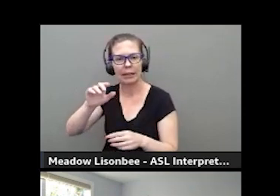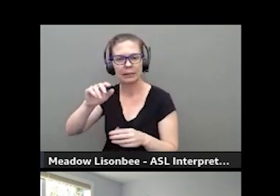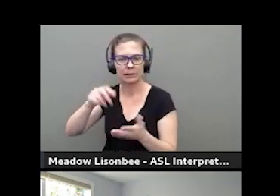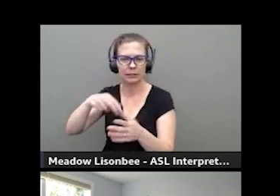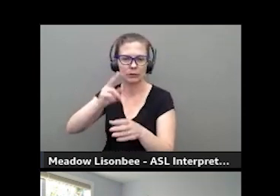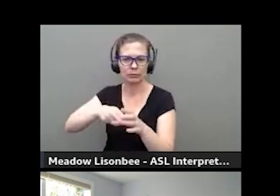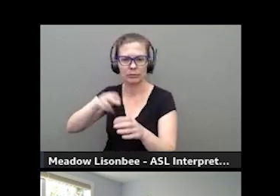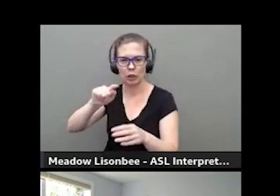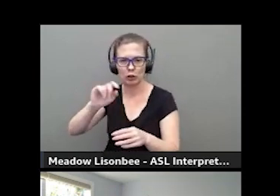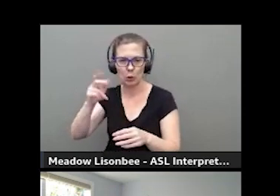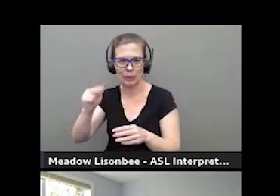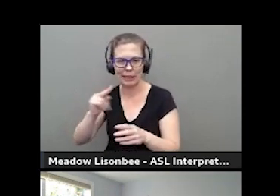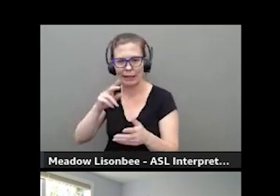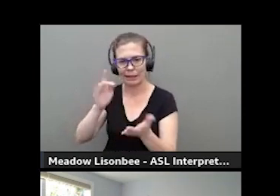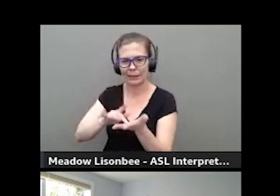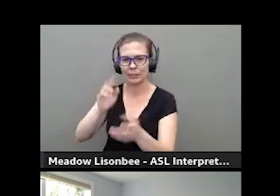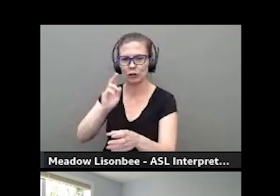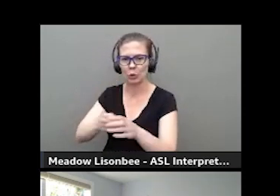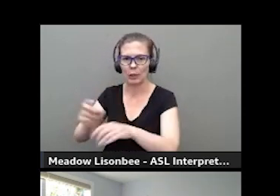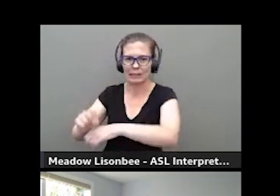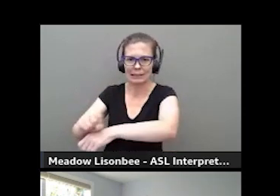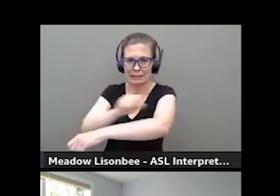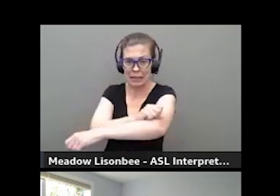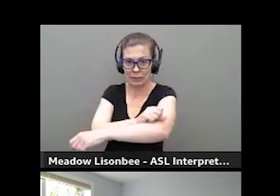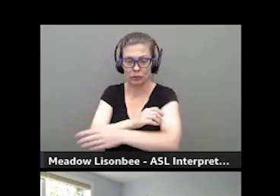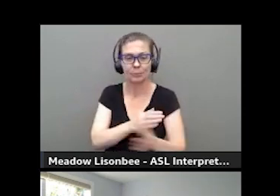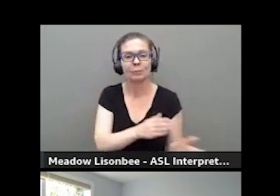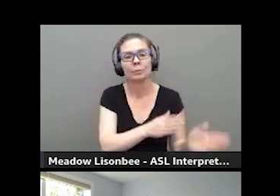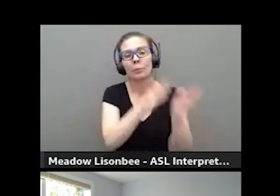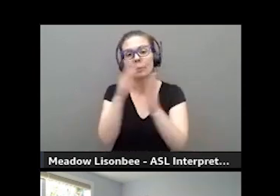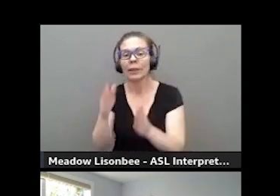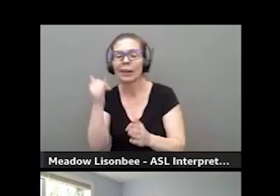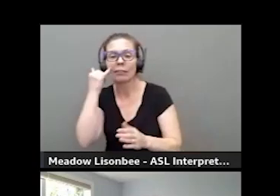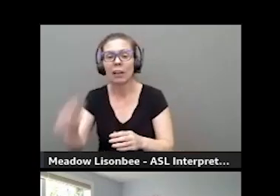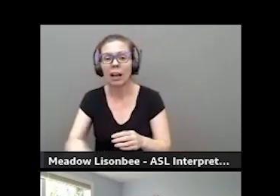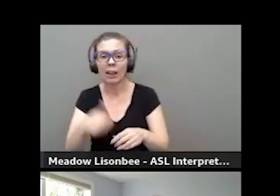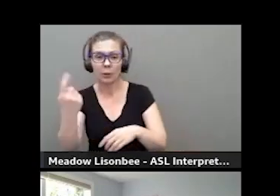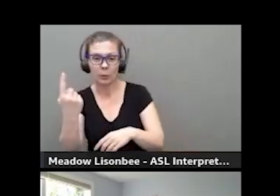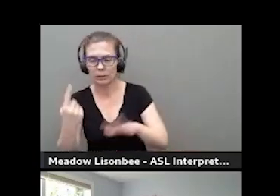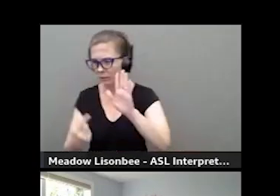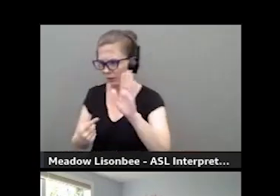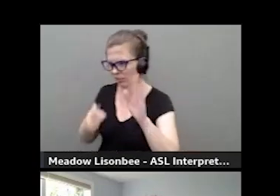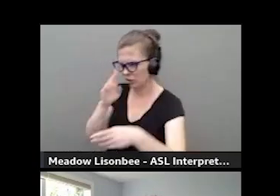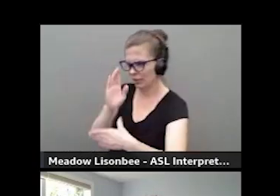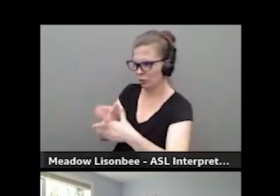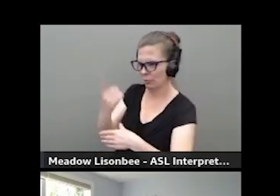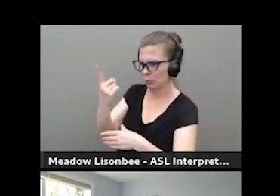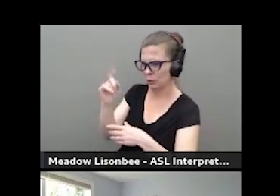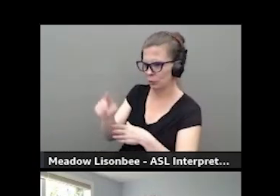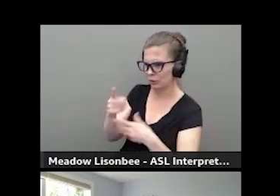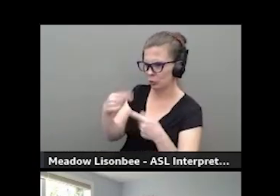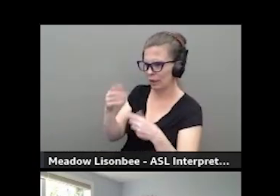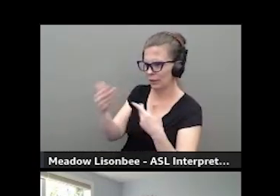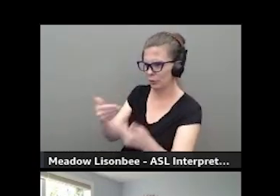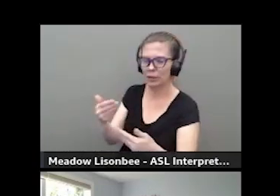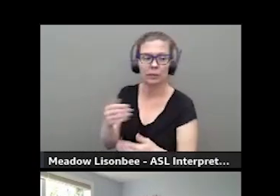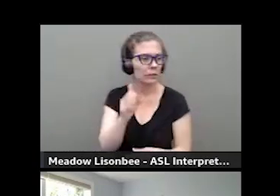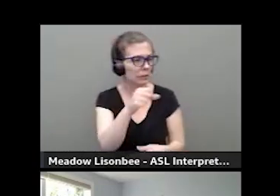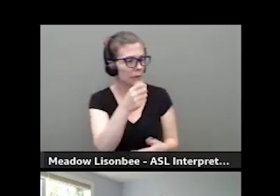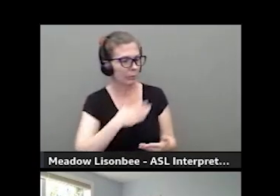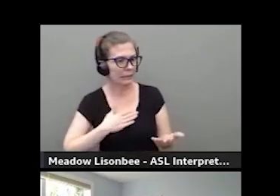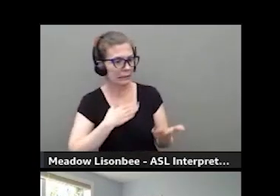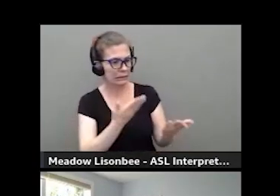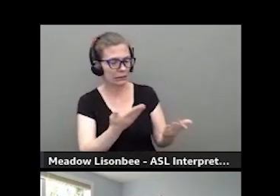join stage. Now, if I create myself another token over here. Can I ask one question as please you do that? You know, does it